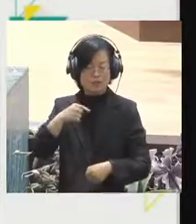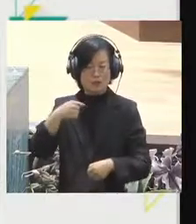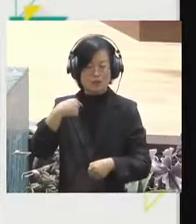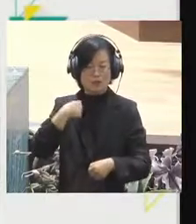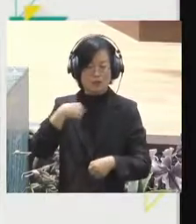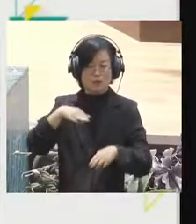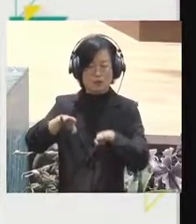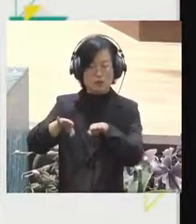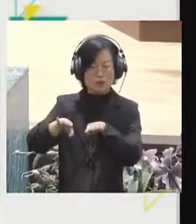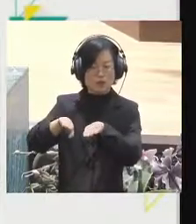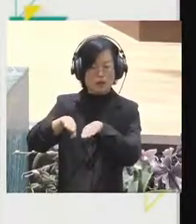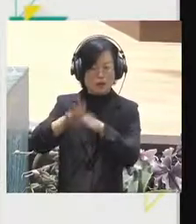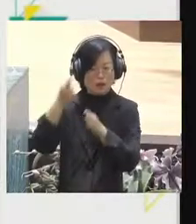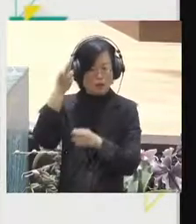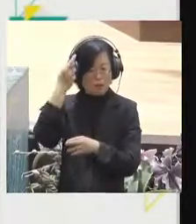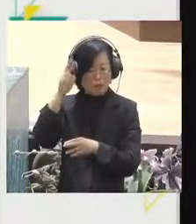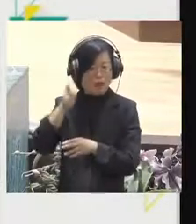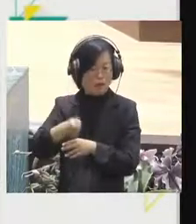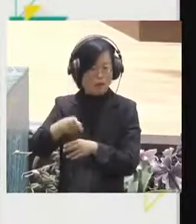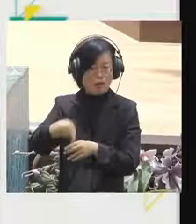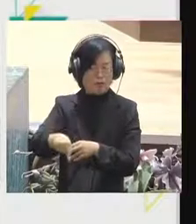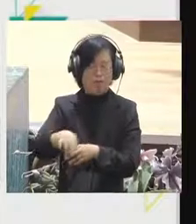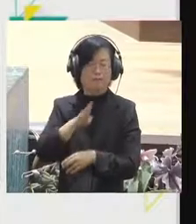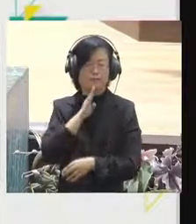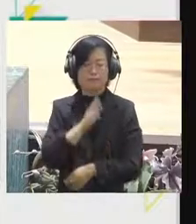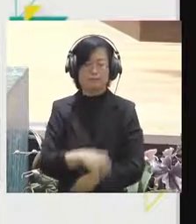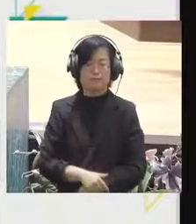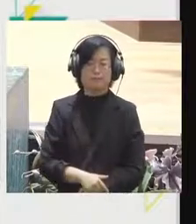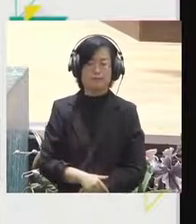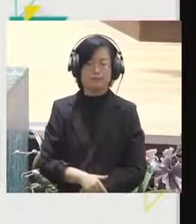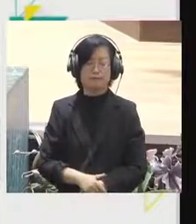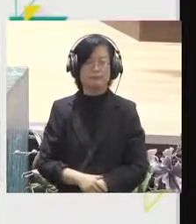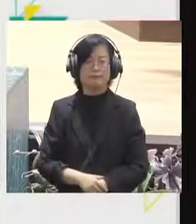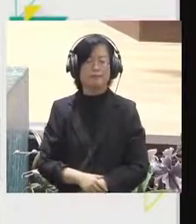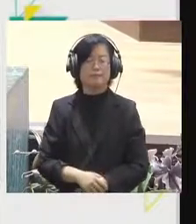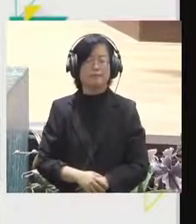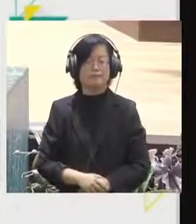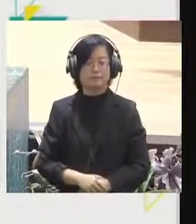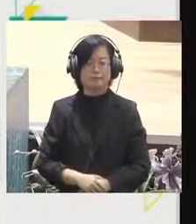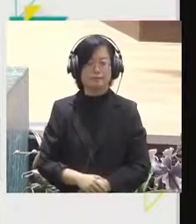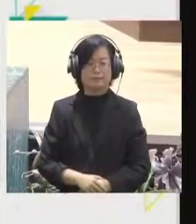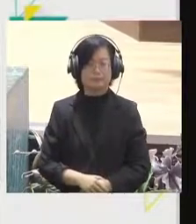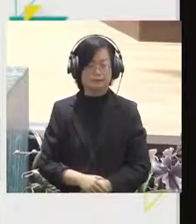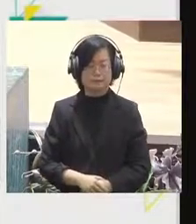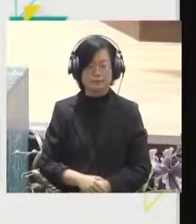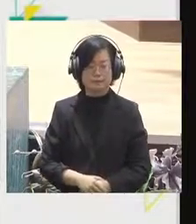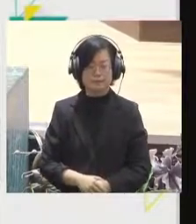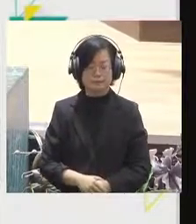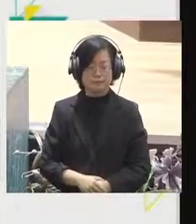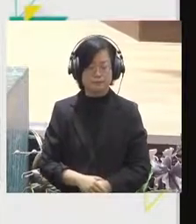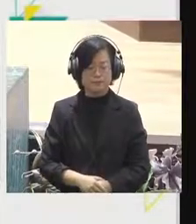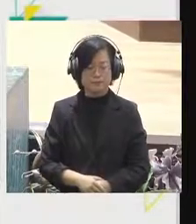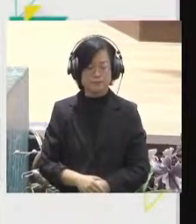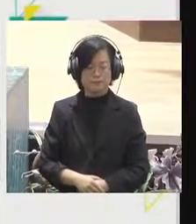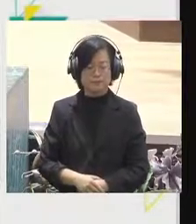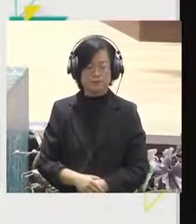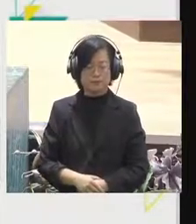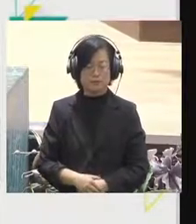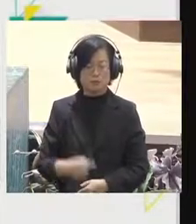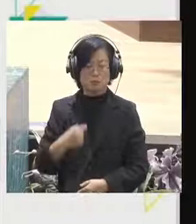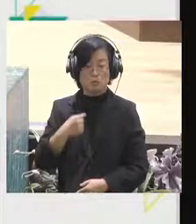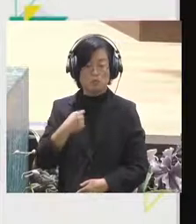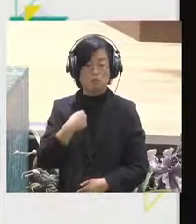government helped the government of Khyber Pakhtunkhwa in achieving the vision of open government, open